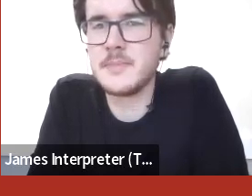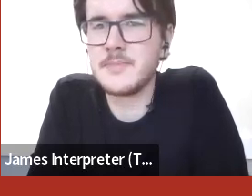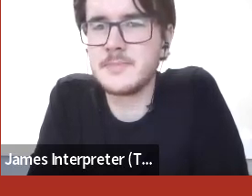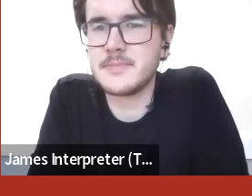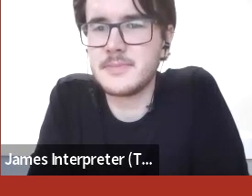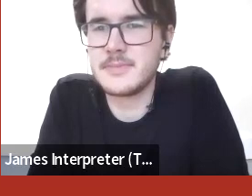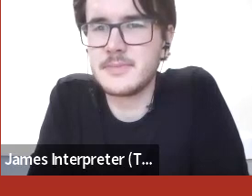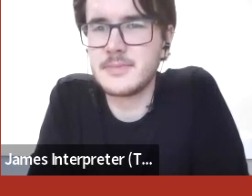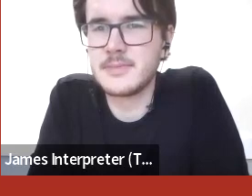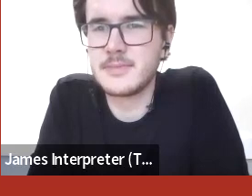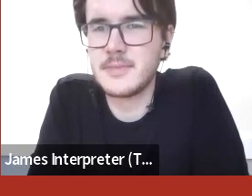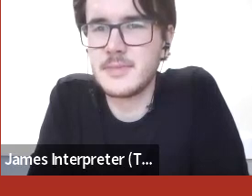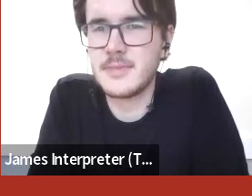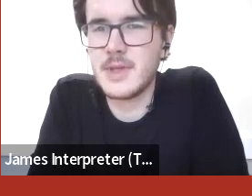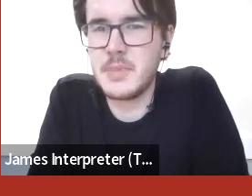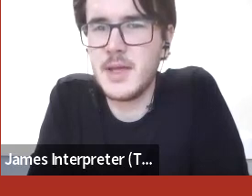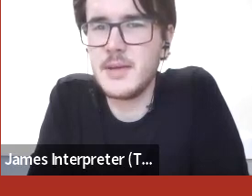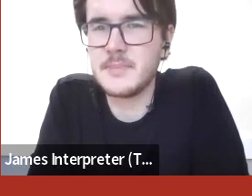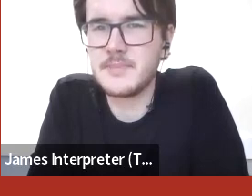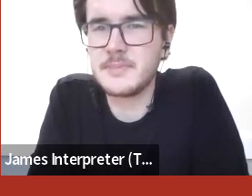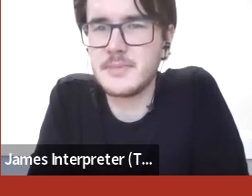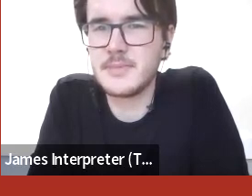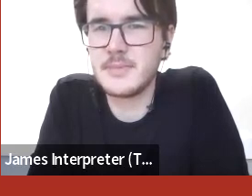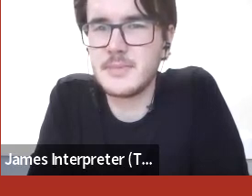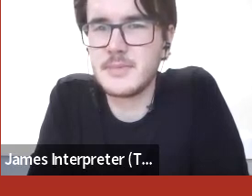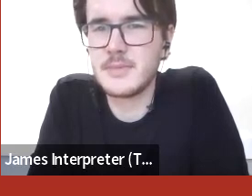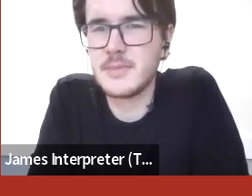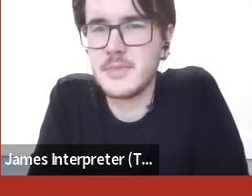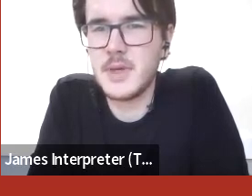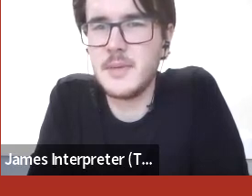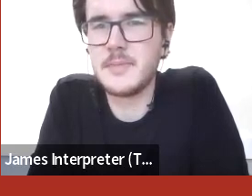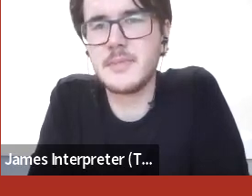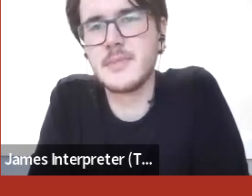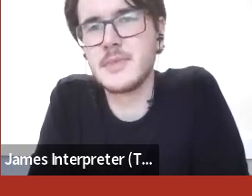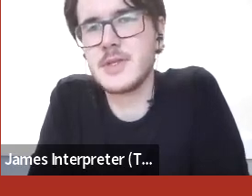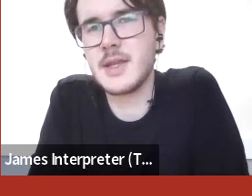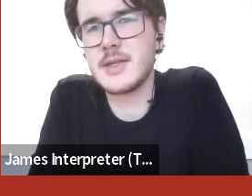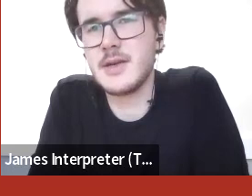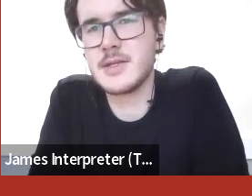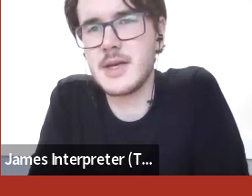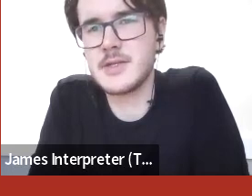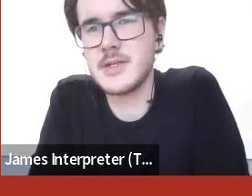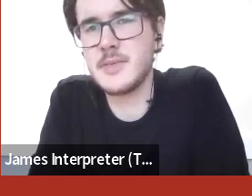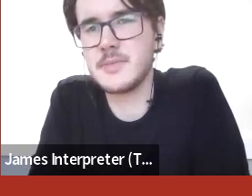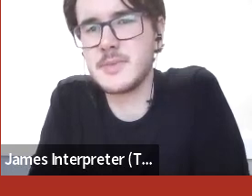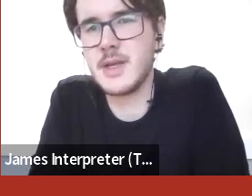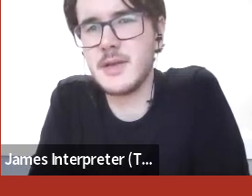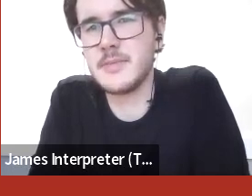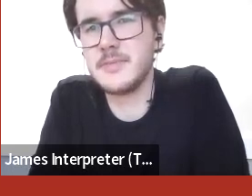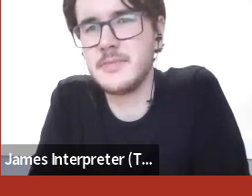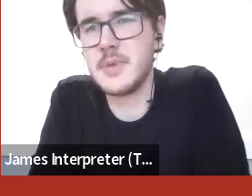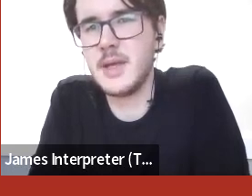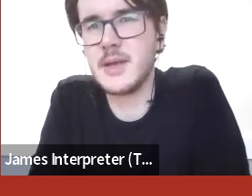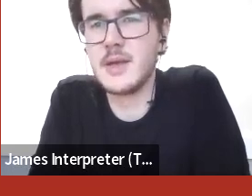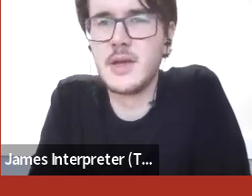P. P. P. just like this here, this hand shape